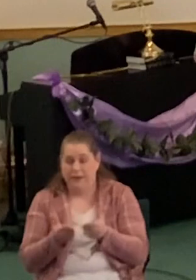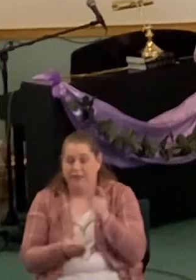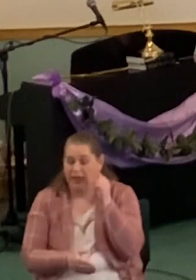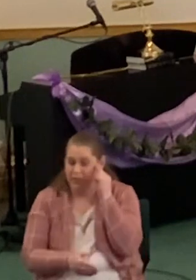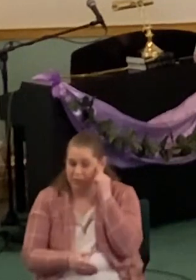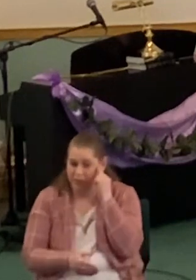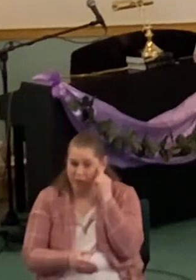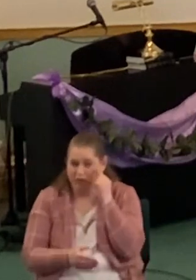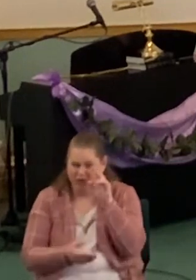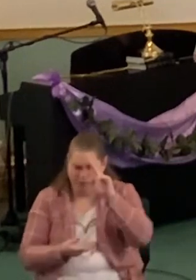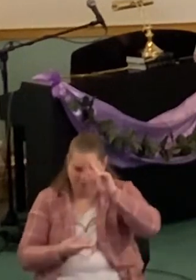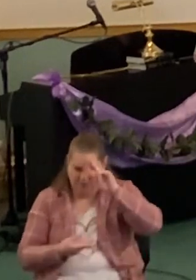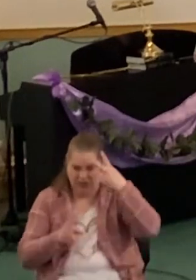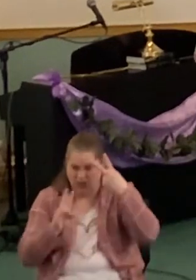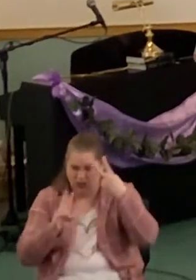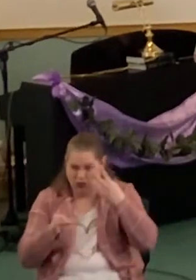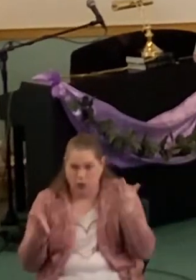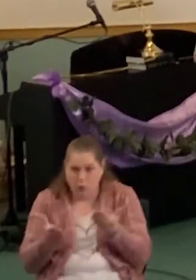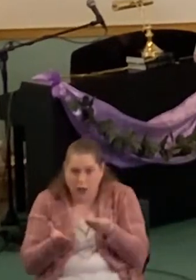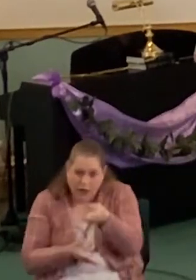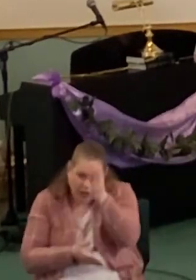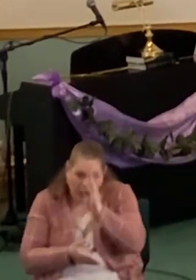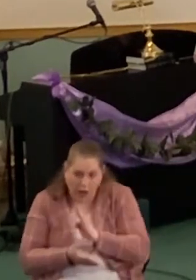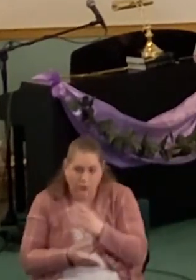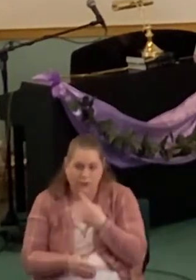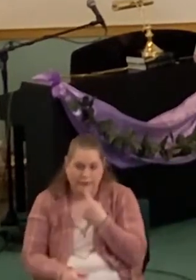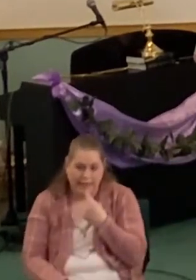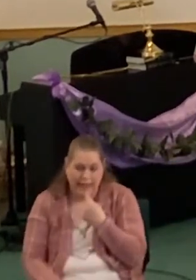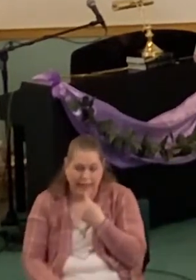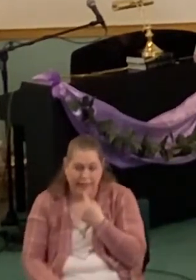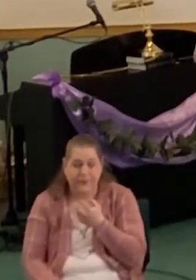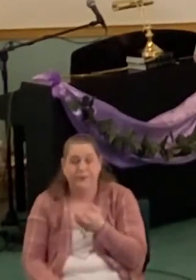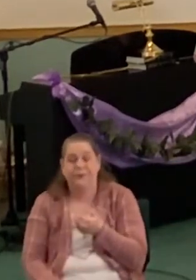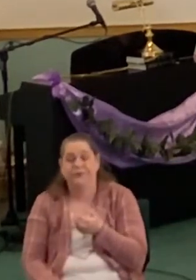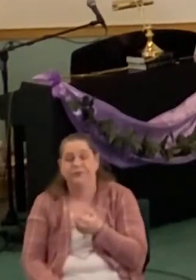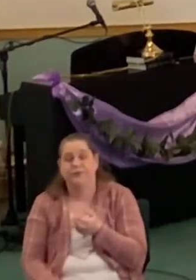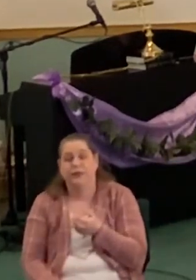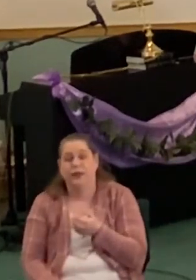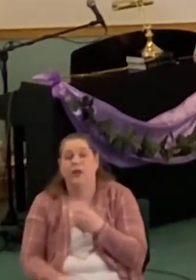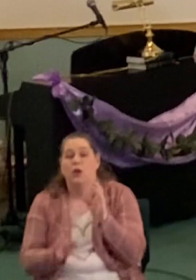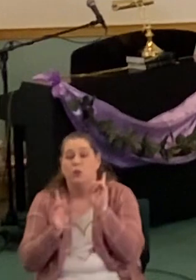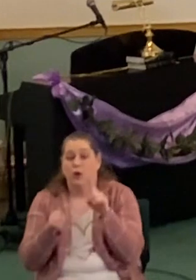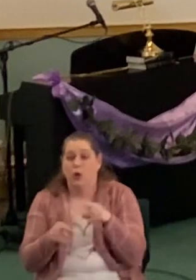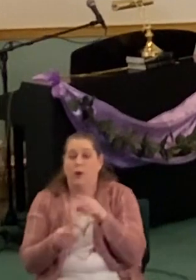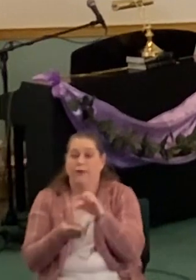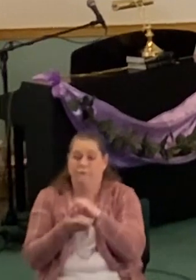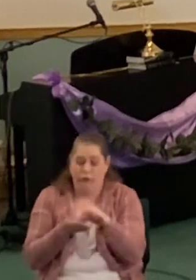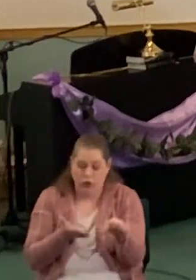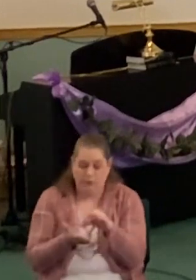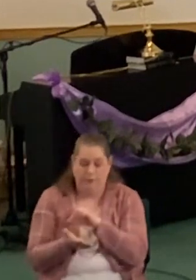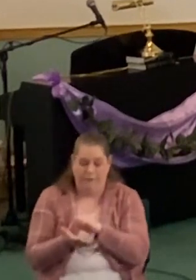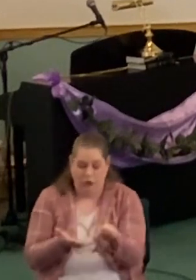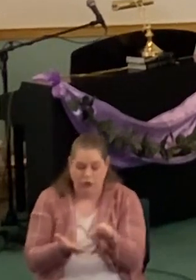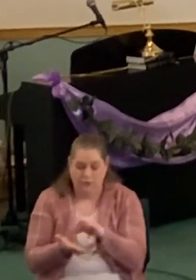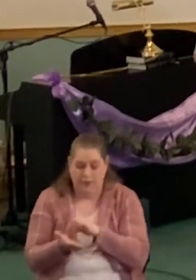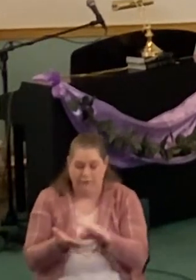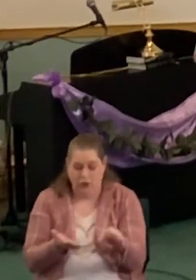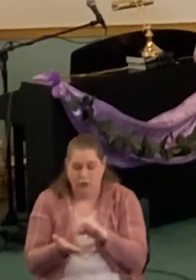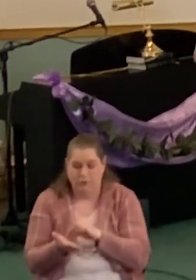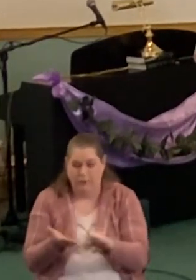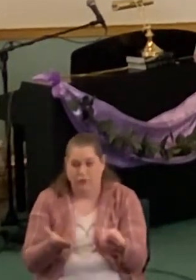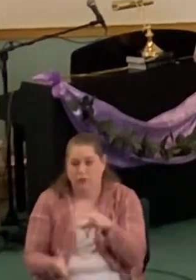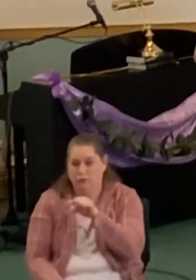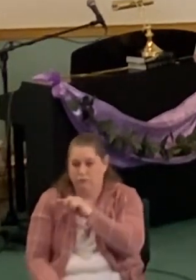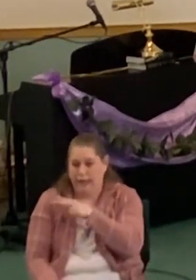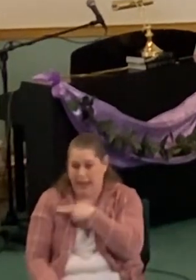was saying. We're in the book of Habakkuk doing a 7-week series, going verse by verse through this book. Last week we